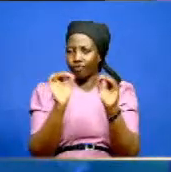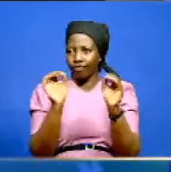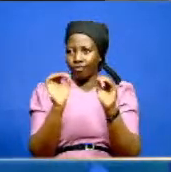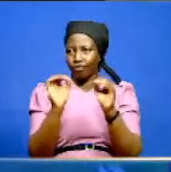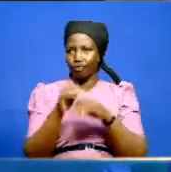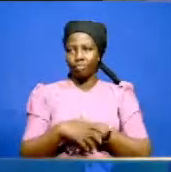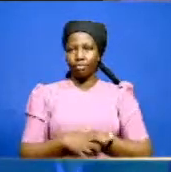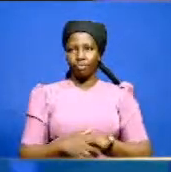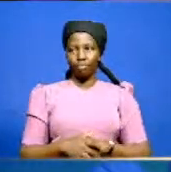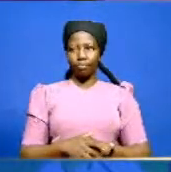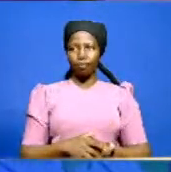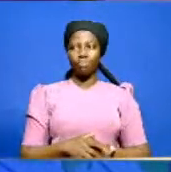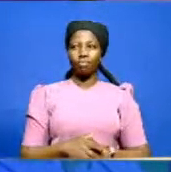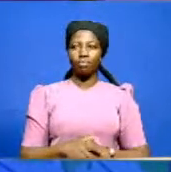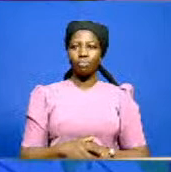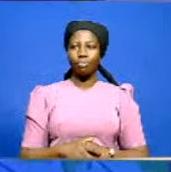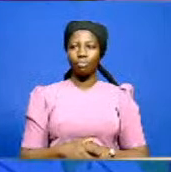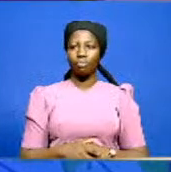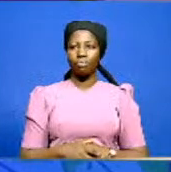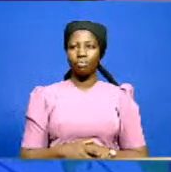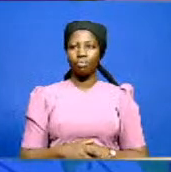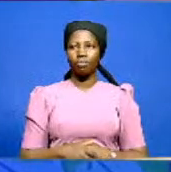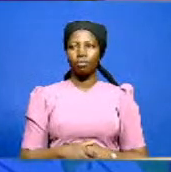coincidental. But